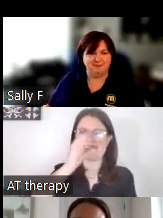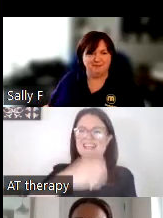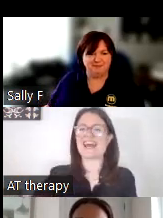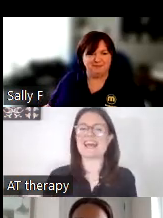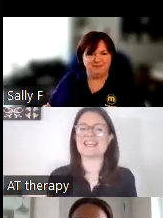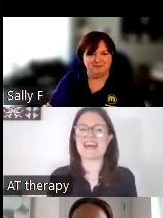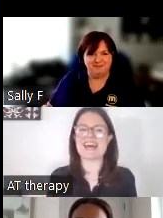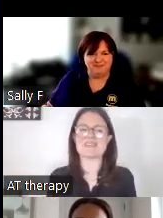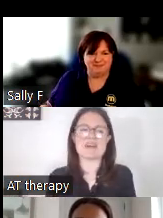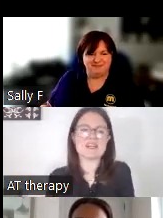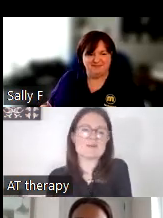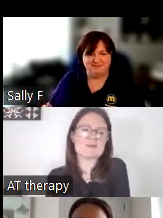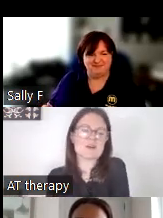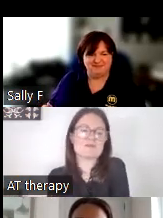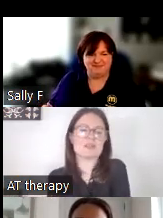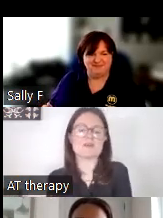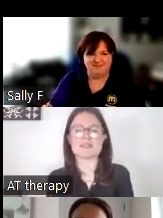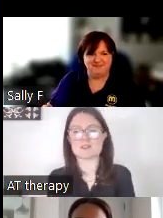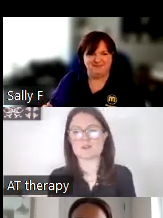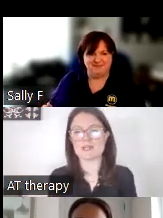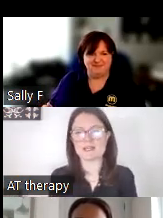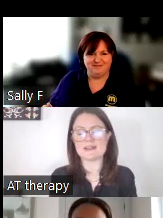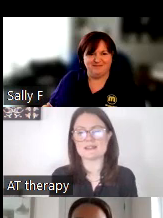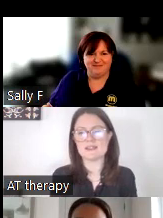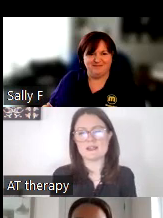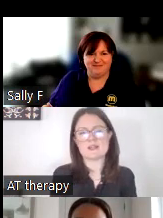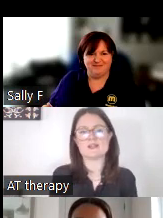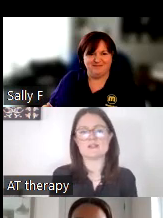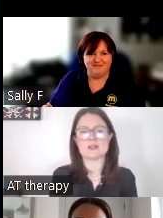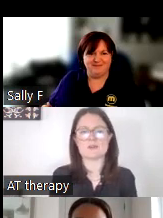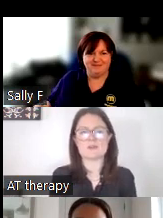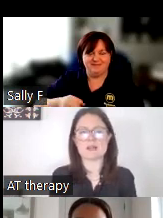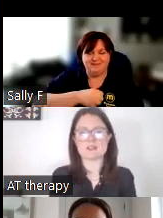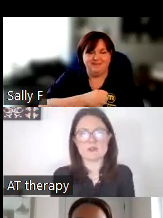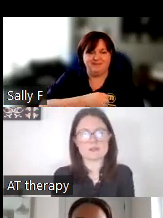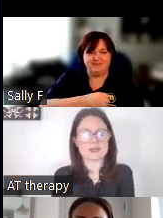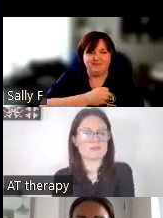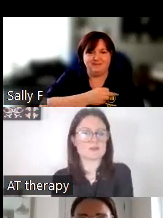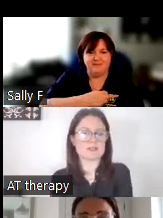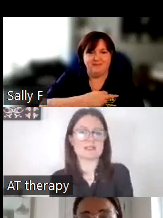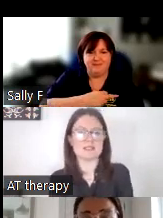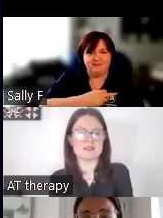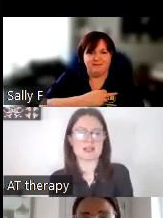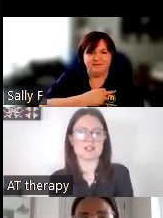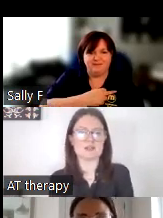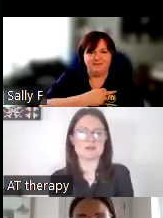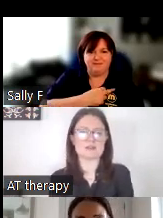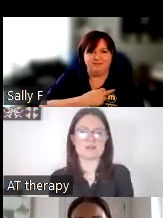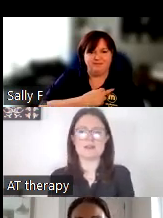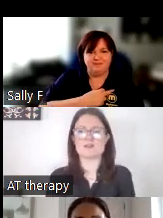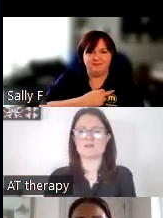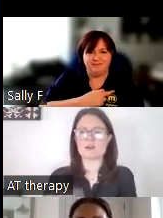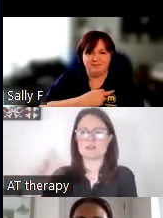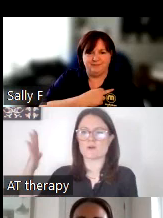Drink. And then the final one we've got for you is toilet. So there are two signs for toilet that you can